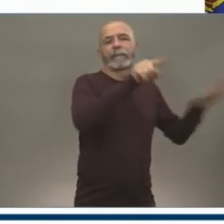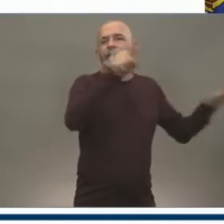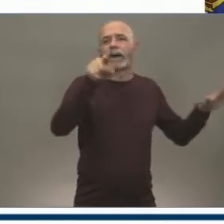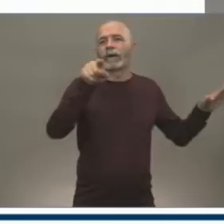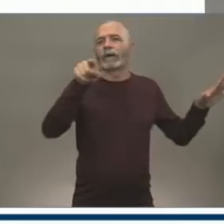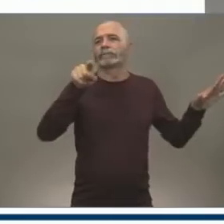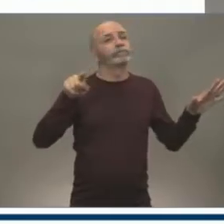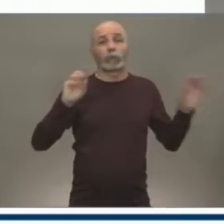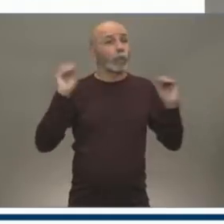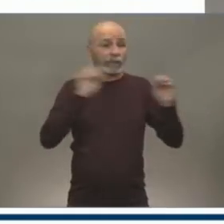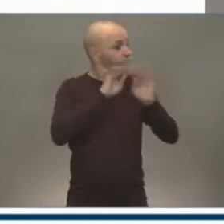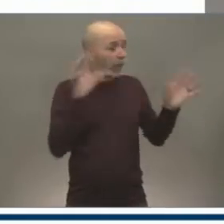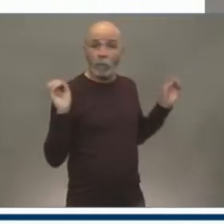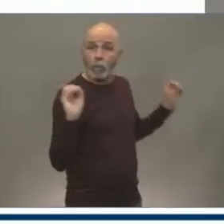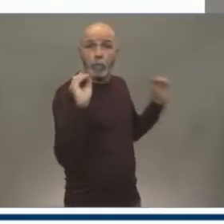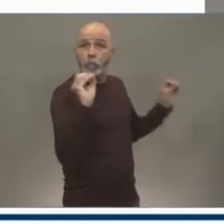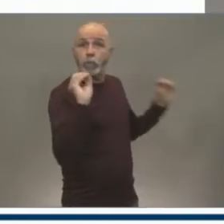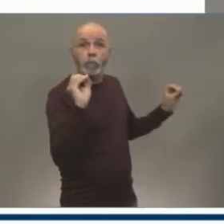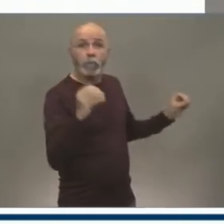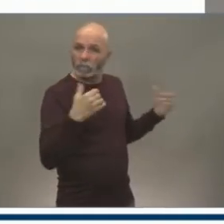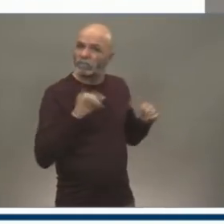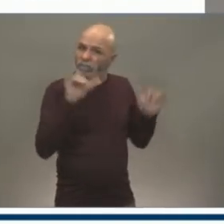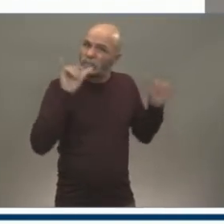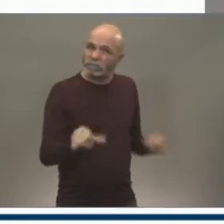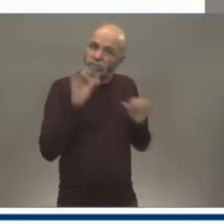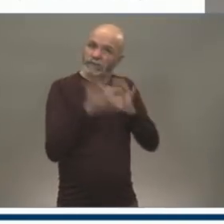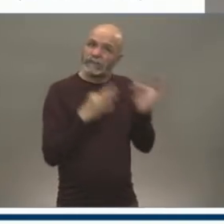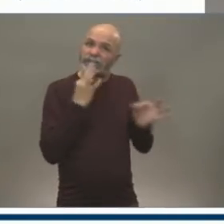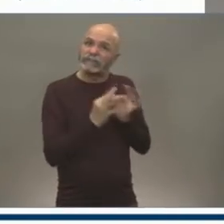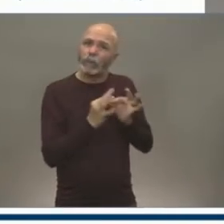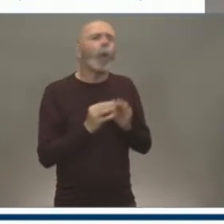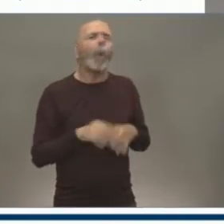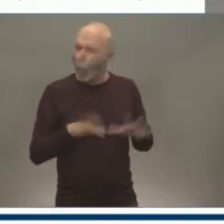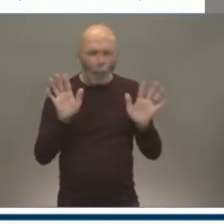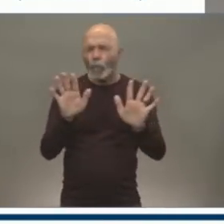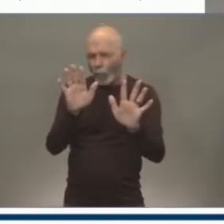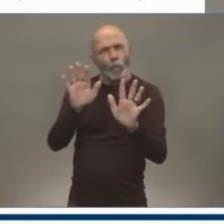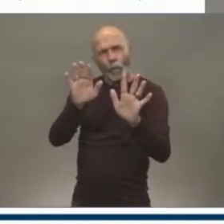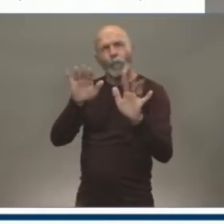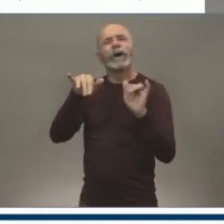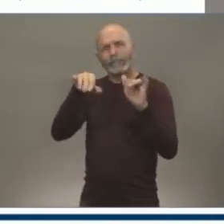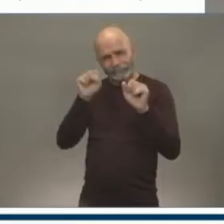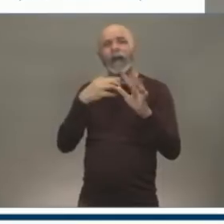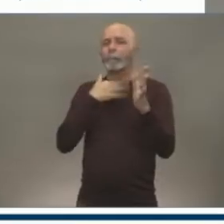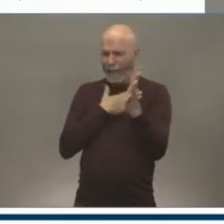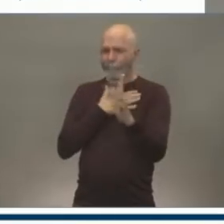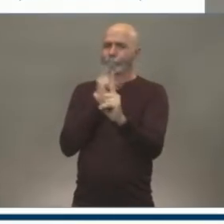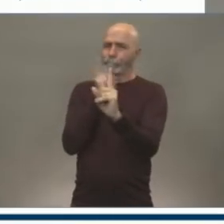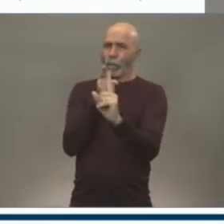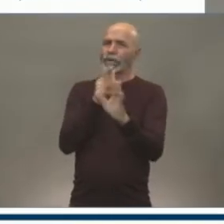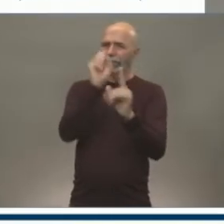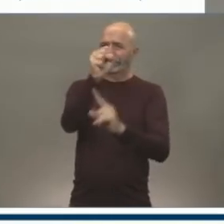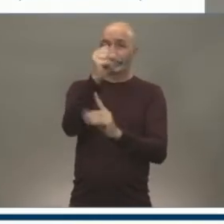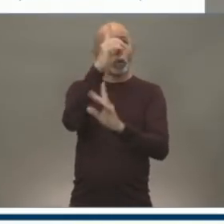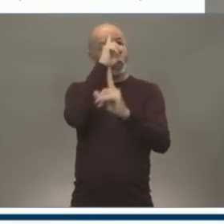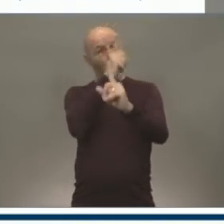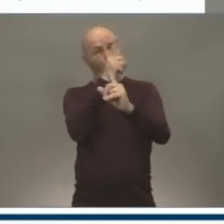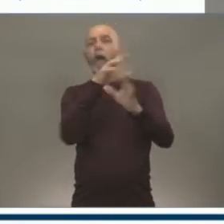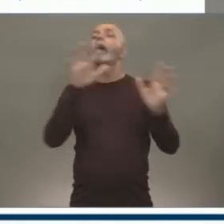we certainly mean to roll that out across the province as adding another important piece